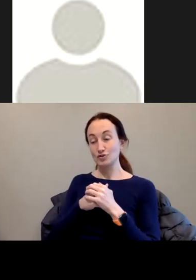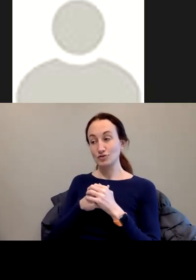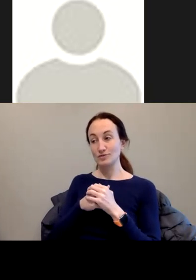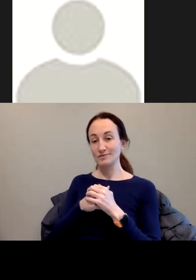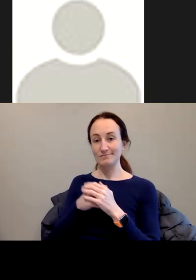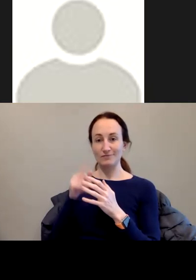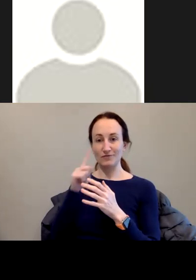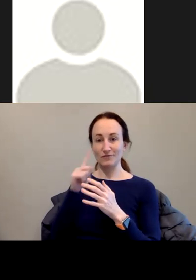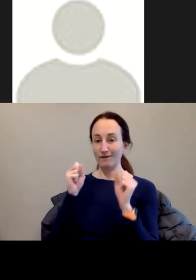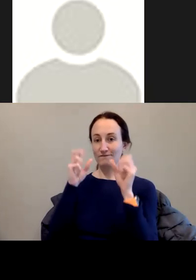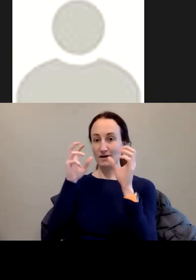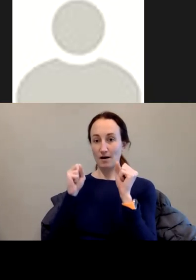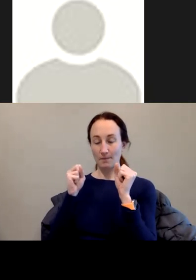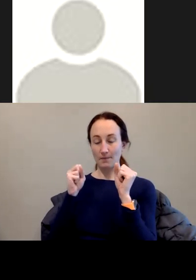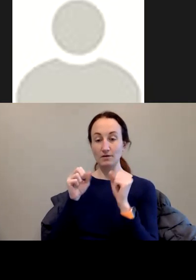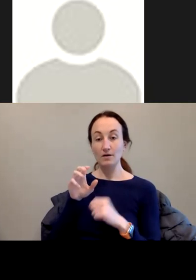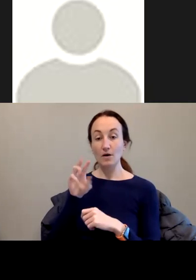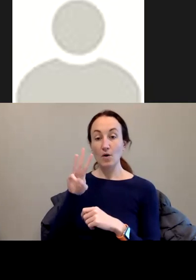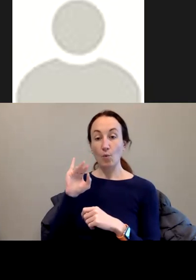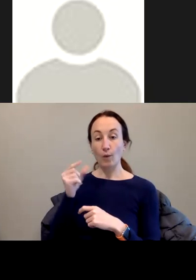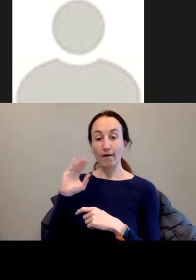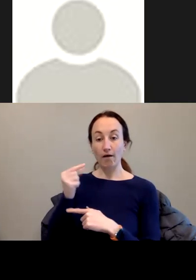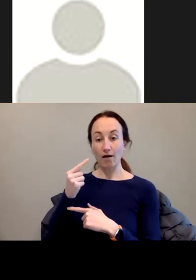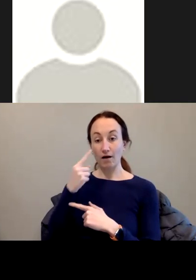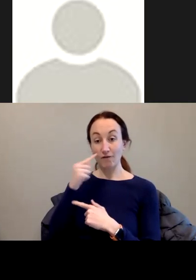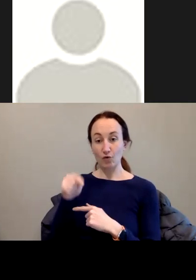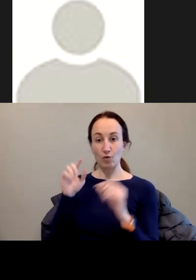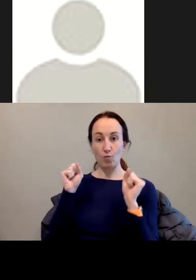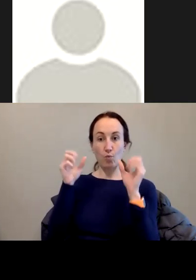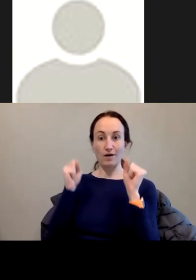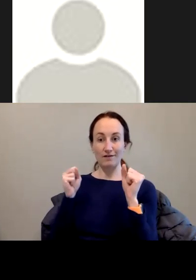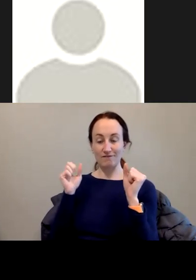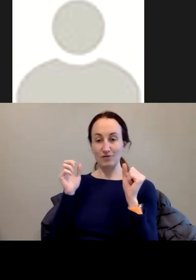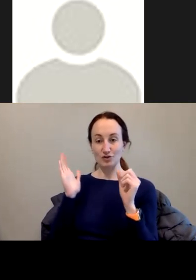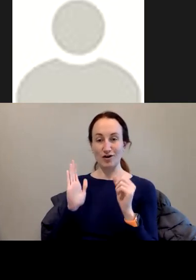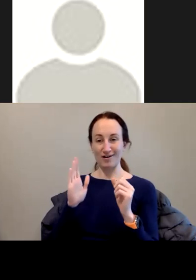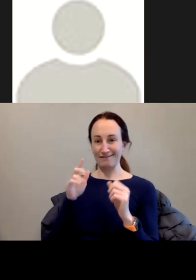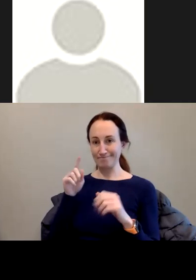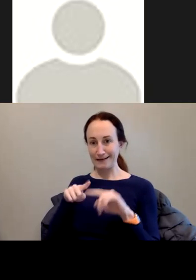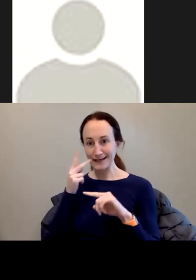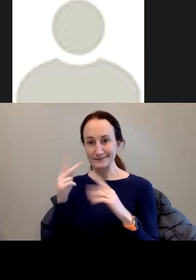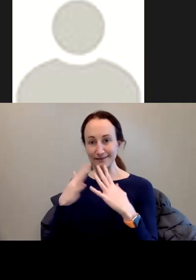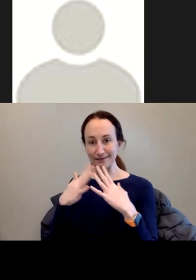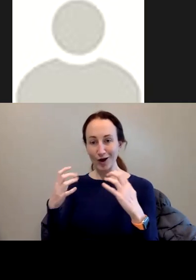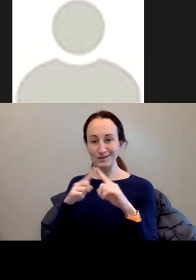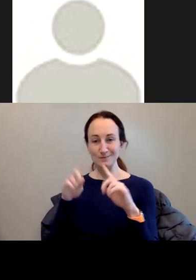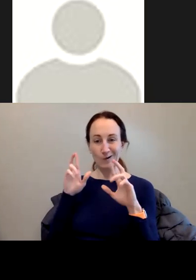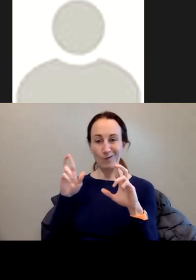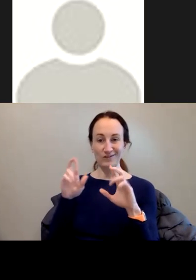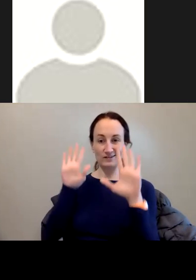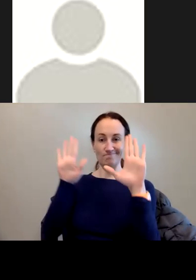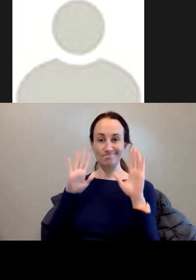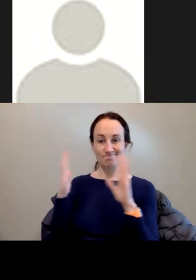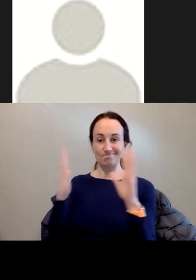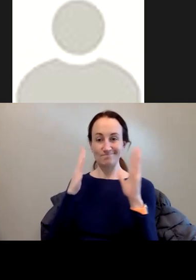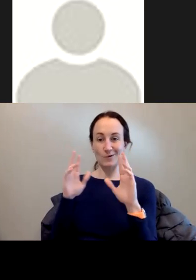a phenomenal talk. You can see the audience, but I'm just going to channel them and give you a round of applause here. I think